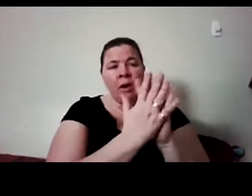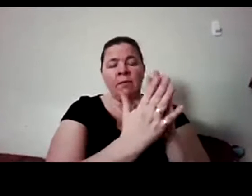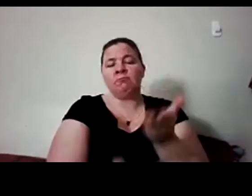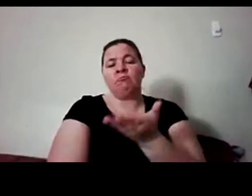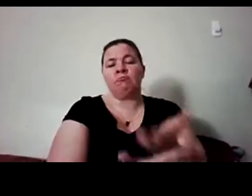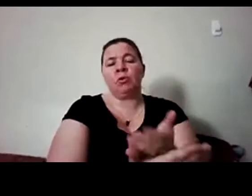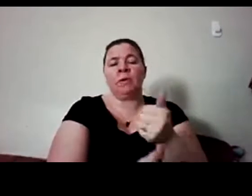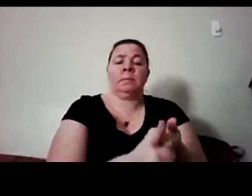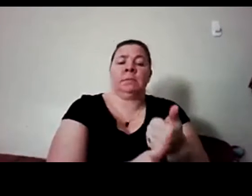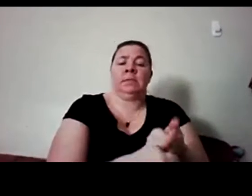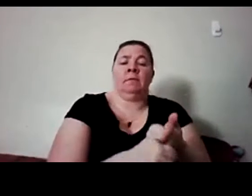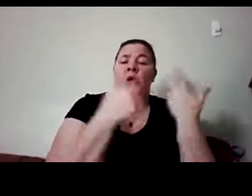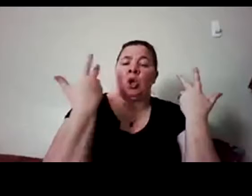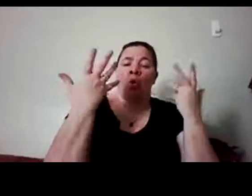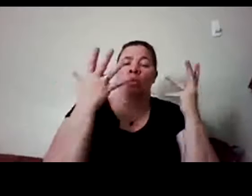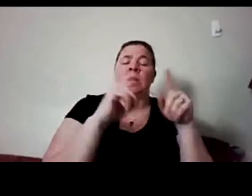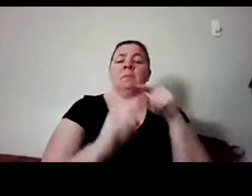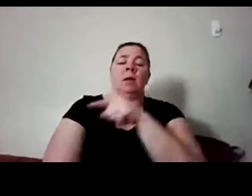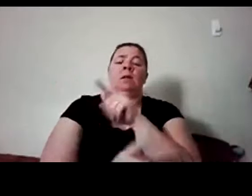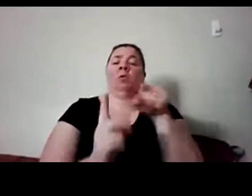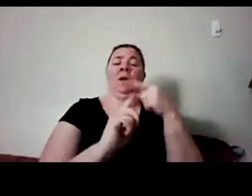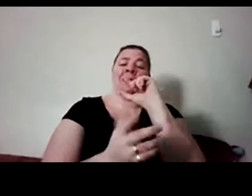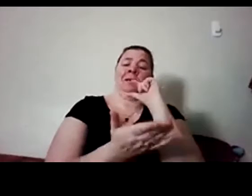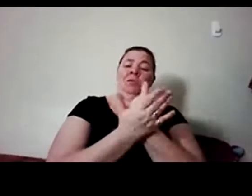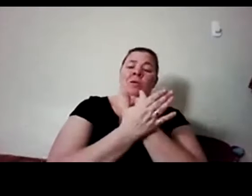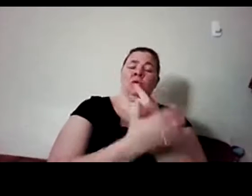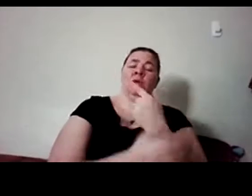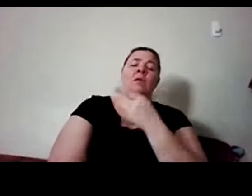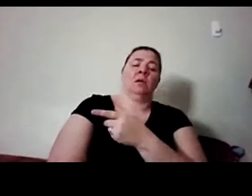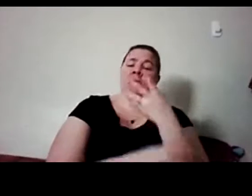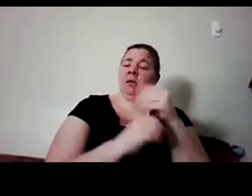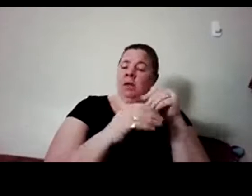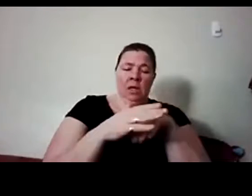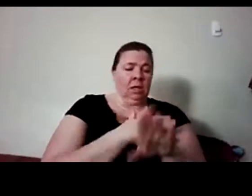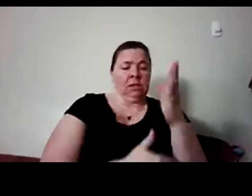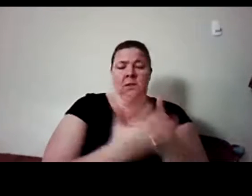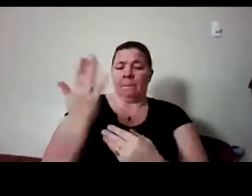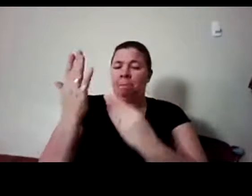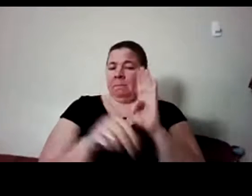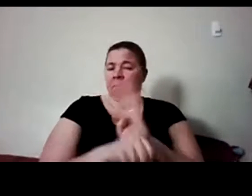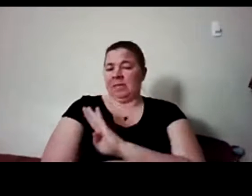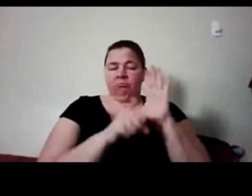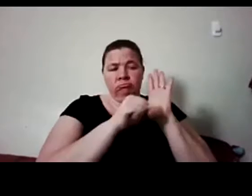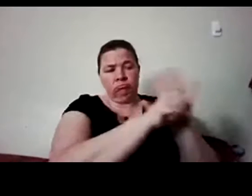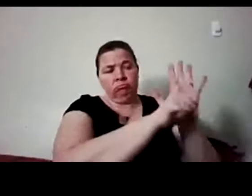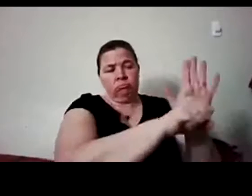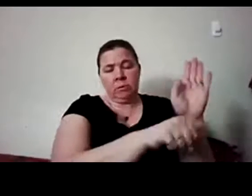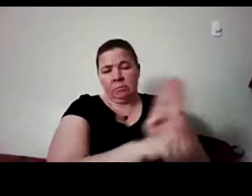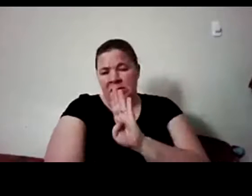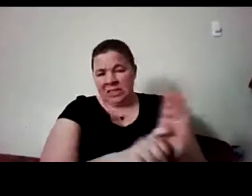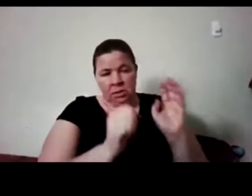himself. When he graduated, he got into some businesses, drove traffic to these